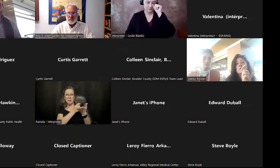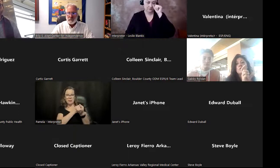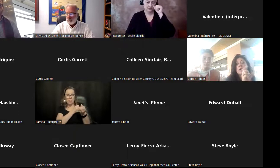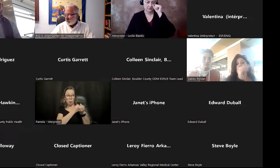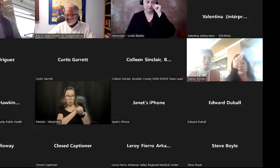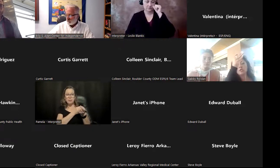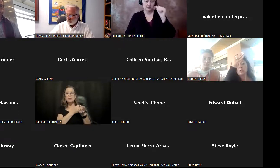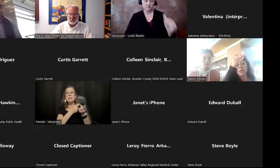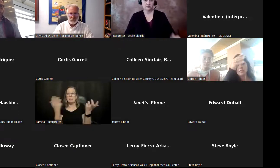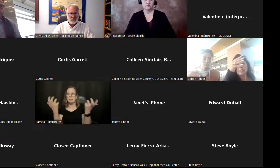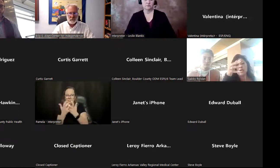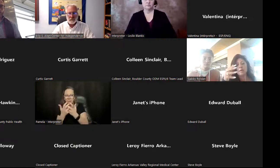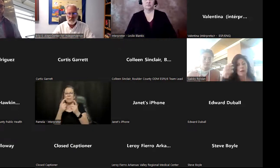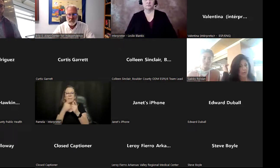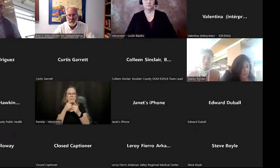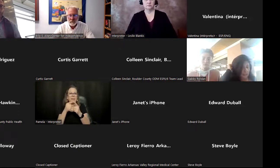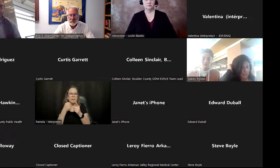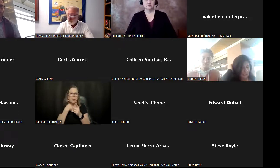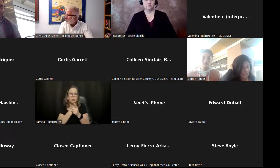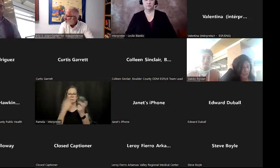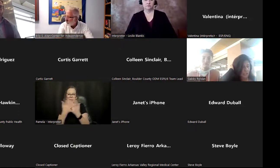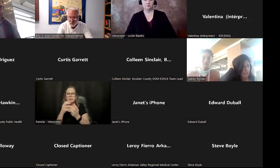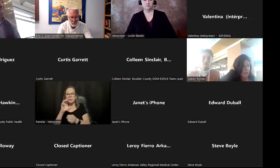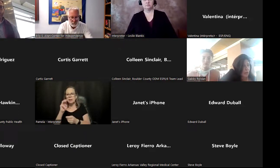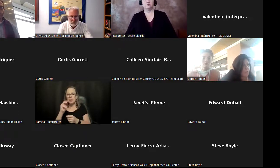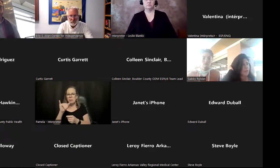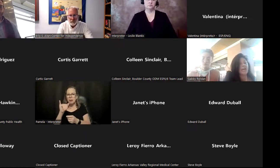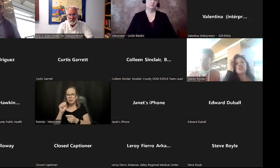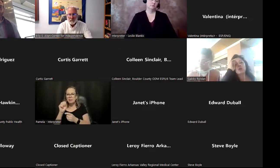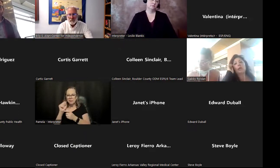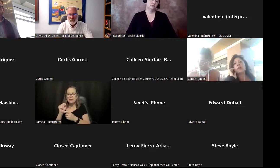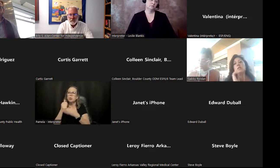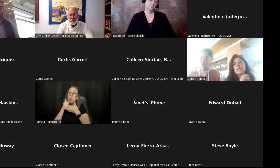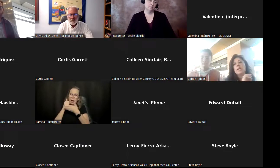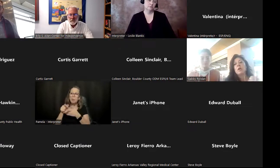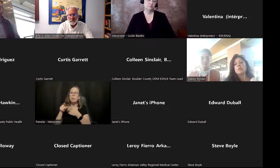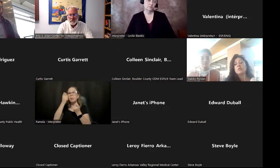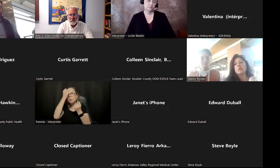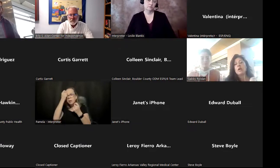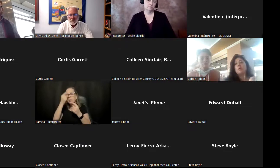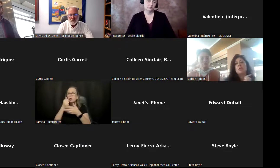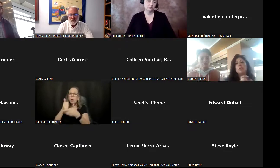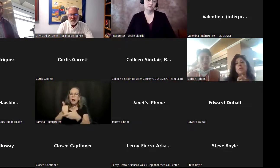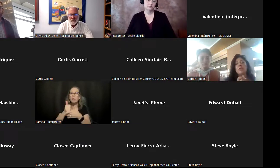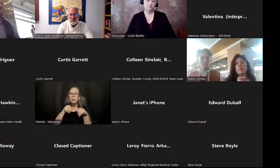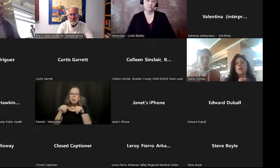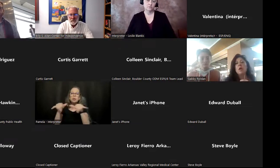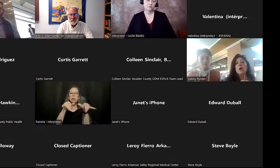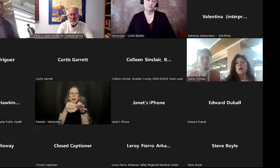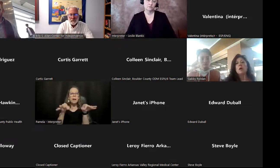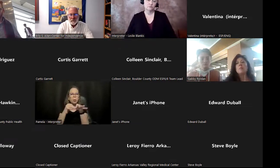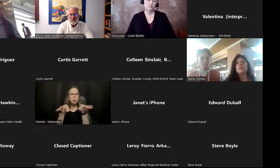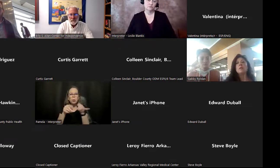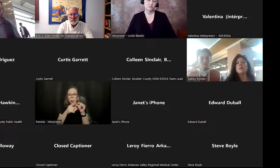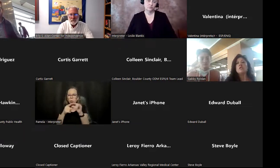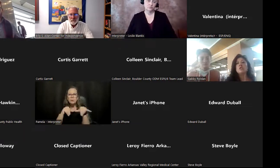feedback that we're given. And we also tied it to CMIST to help with that shared language and also to help